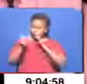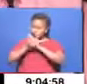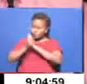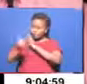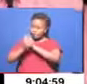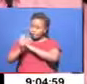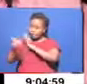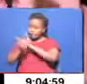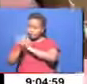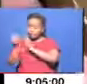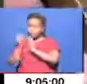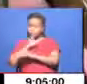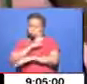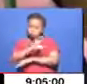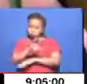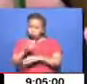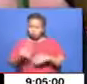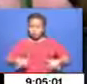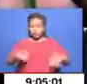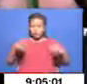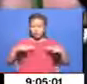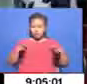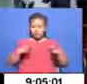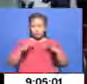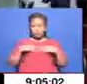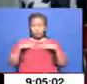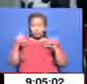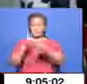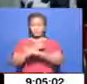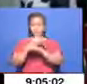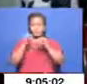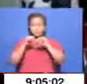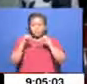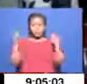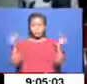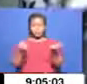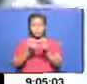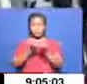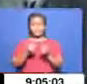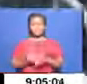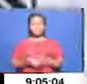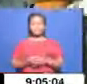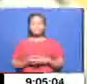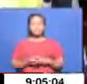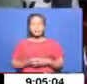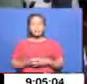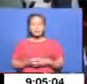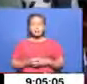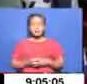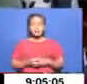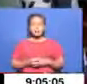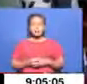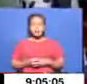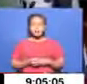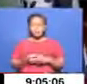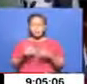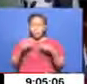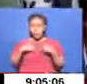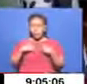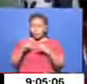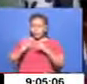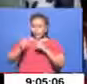and equip them to make a difference in the society. Nyeri Women Prisons. The awards this year